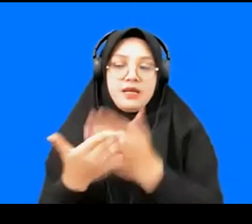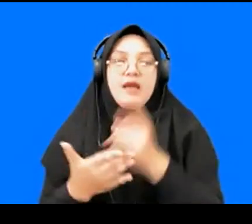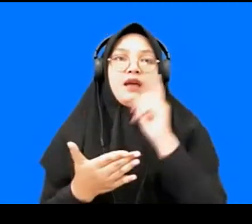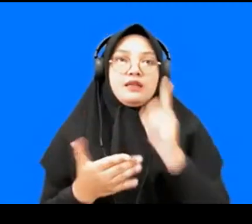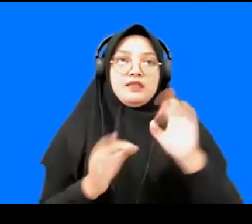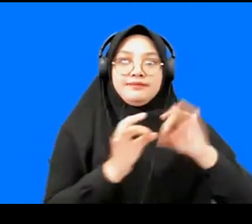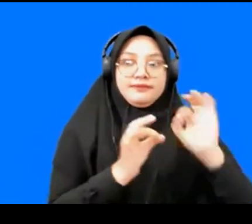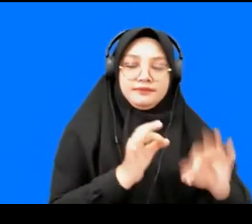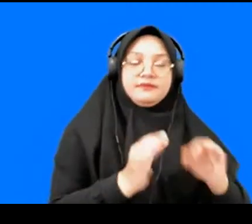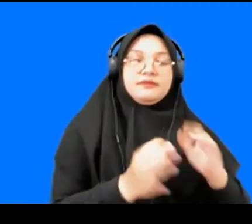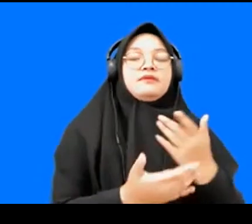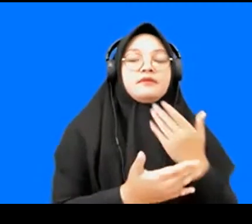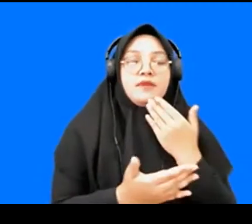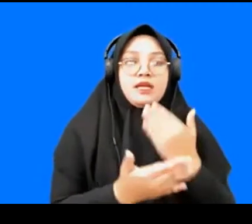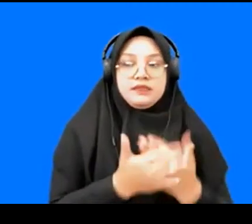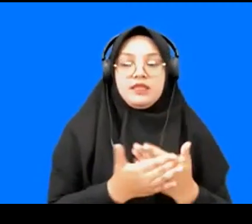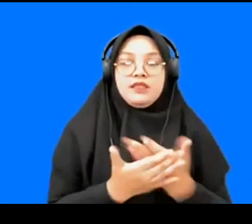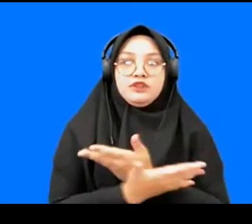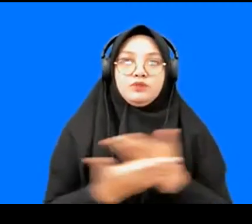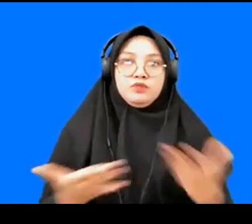interpreters.